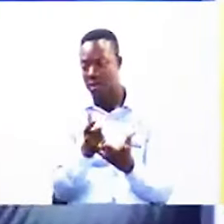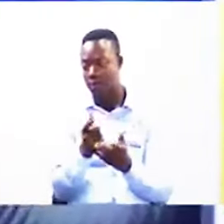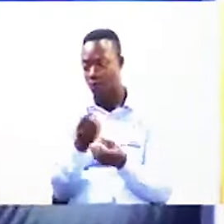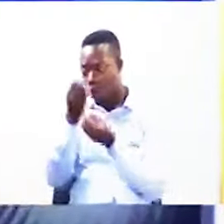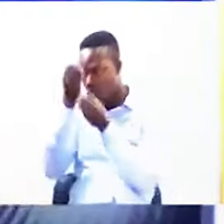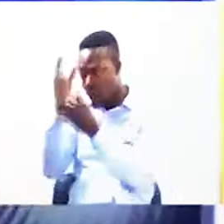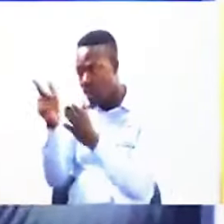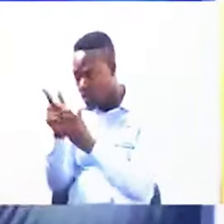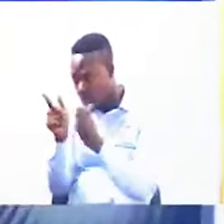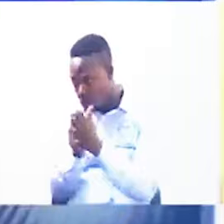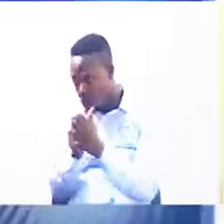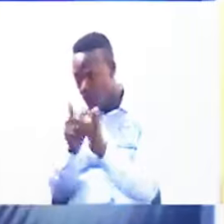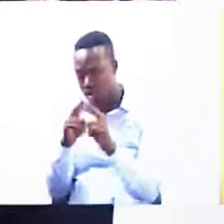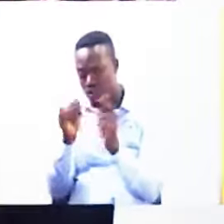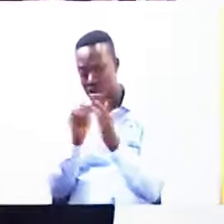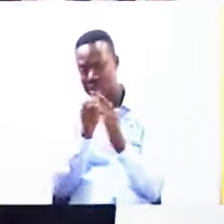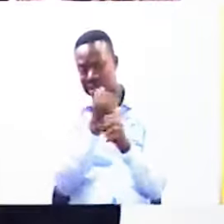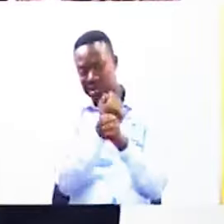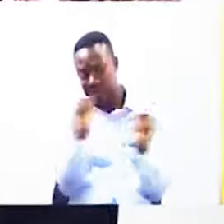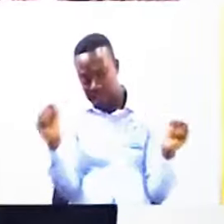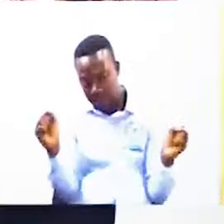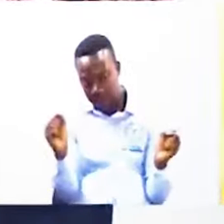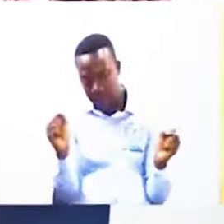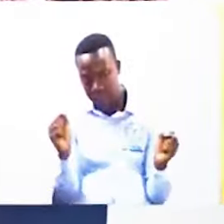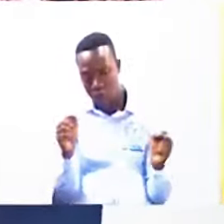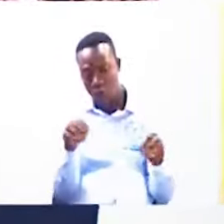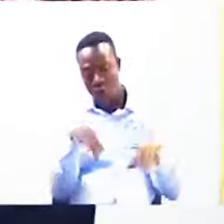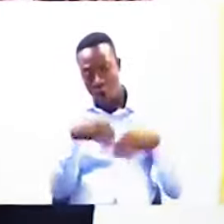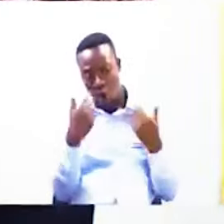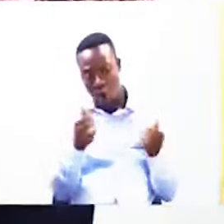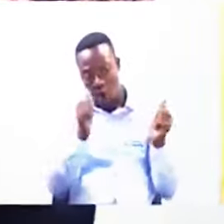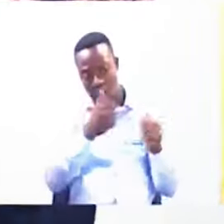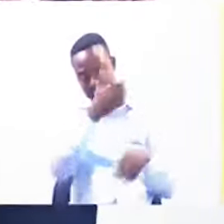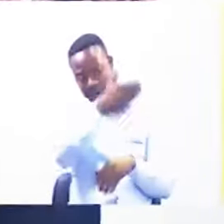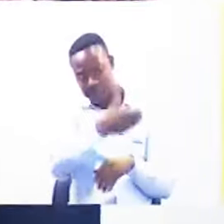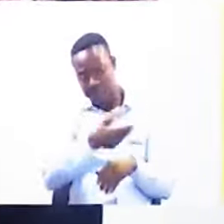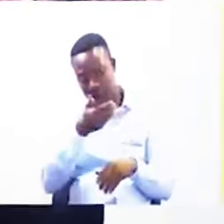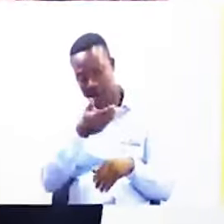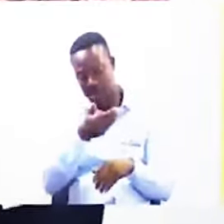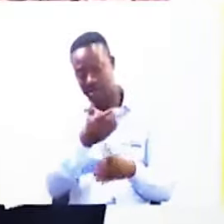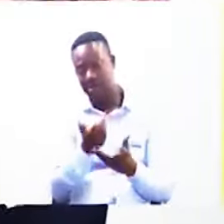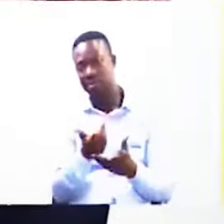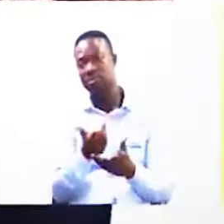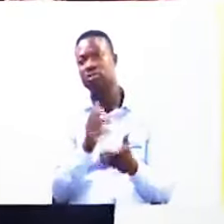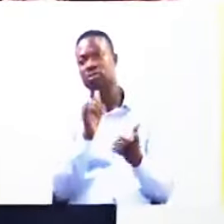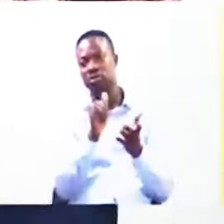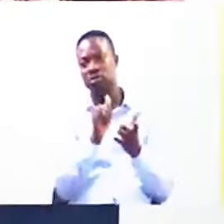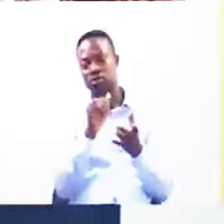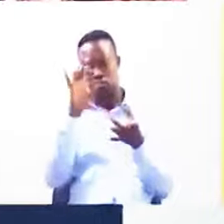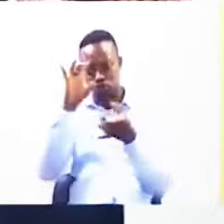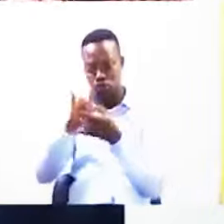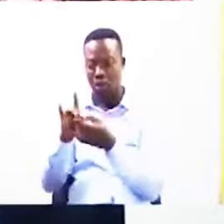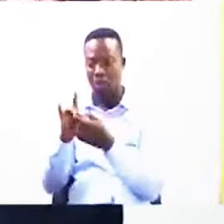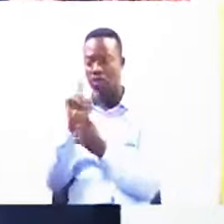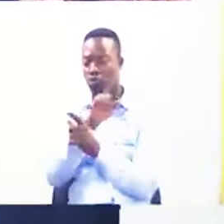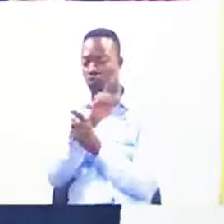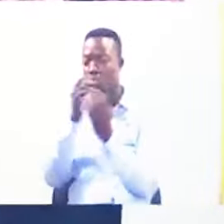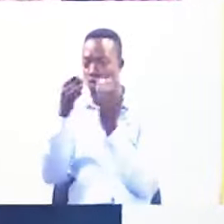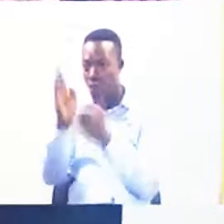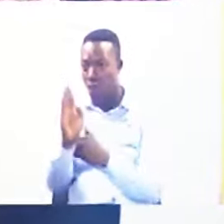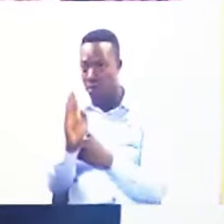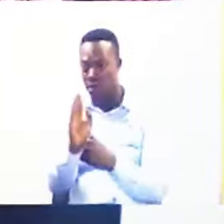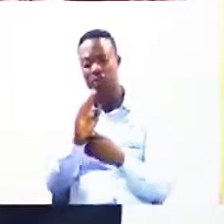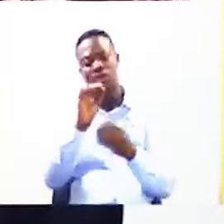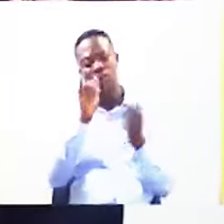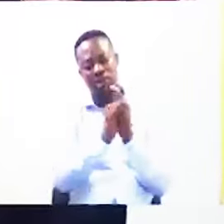saved or before we can say that they are accepted into the family of God? That was the question. Asemnon say so etwa